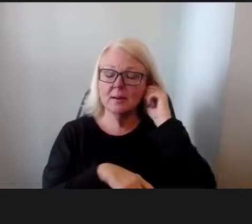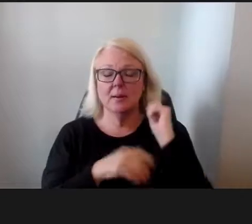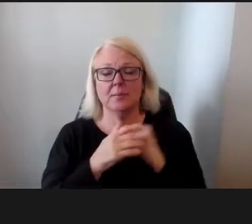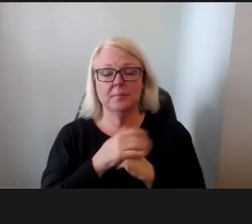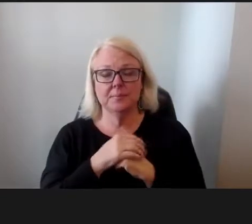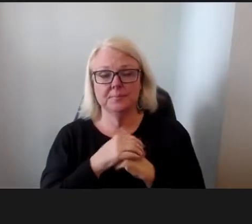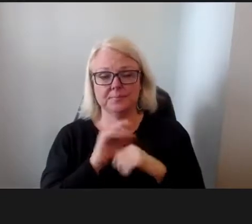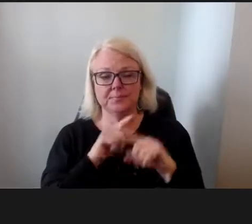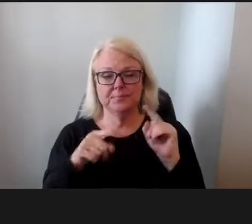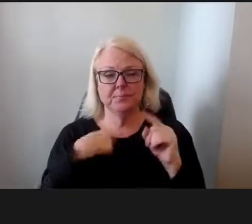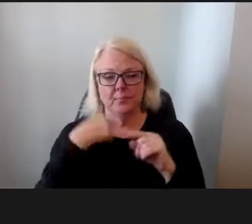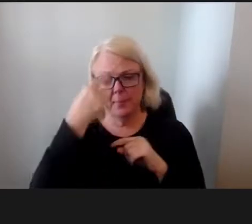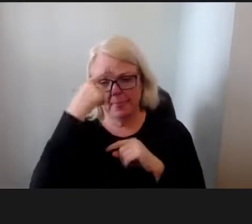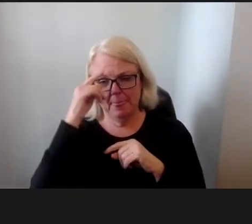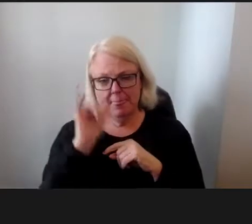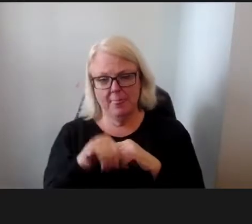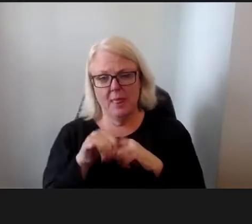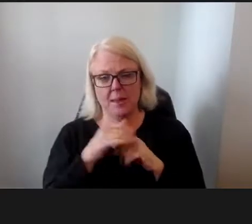But I do think that